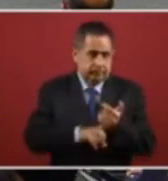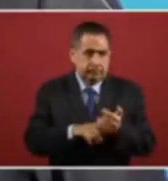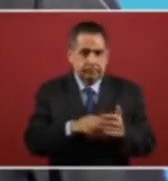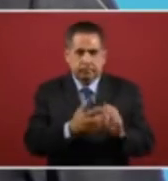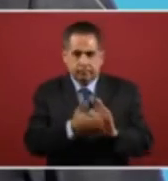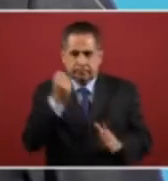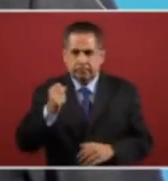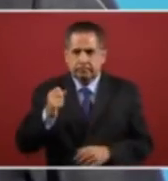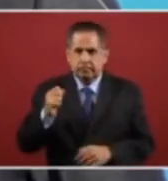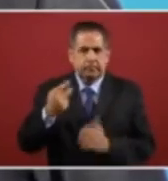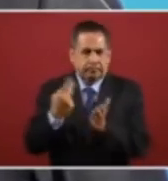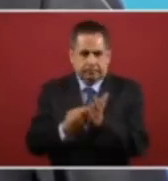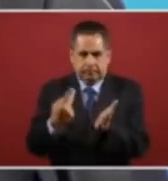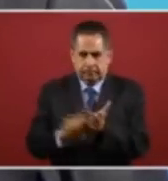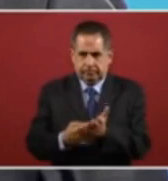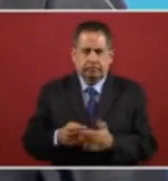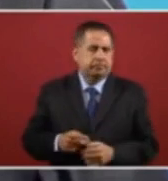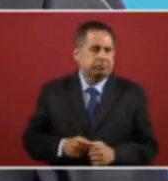of silver